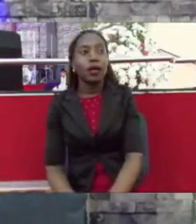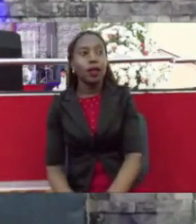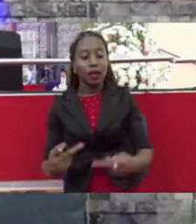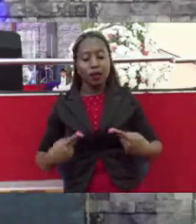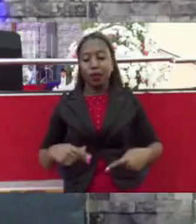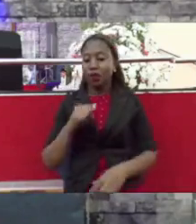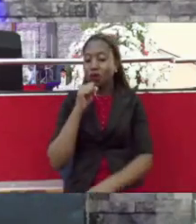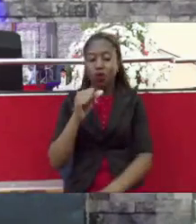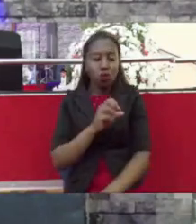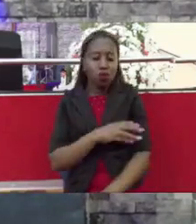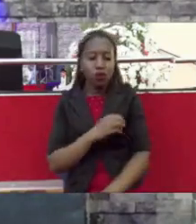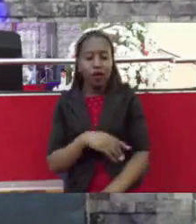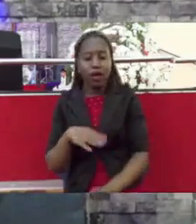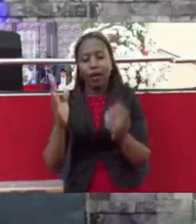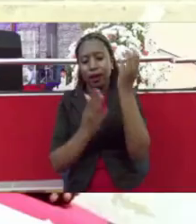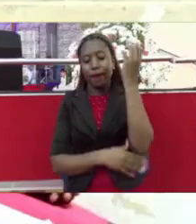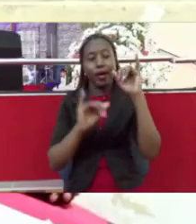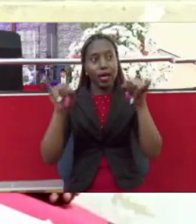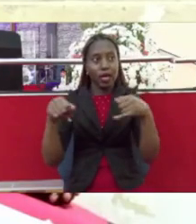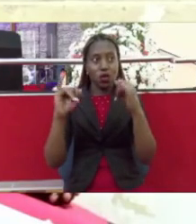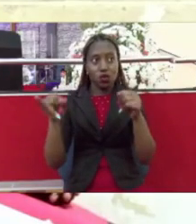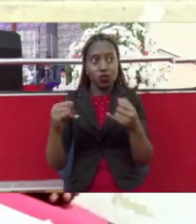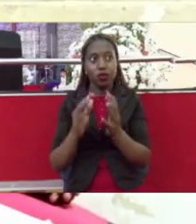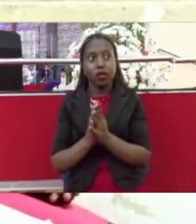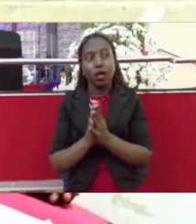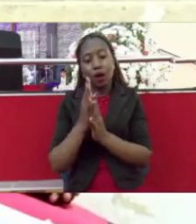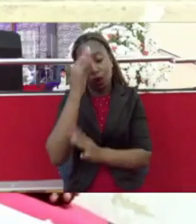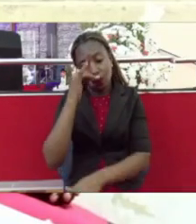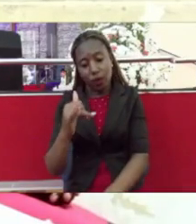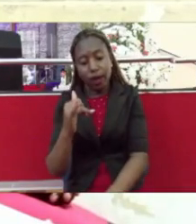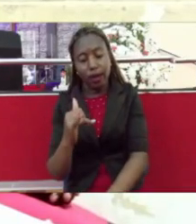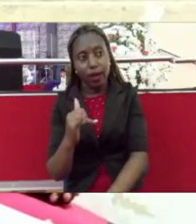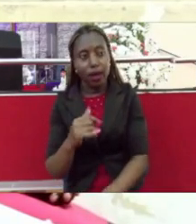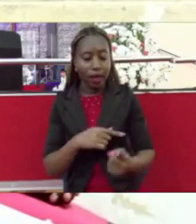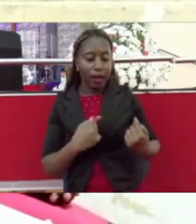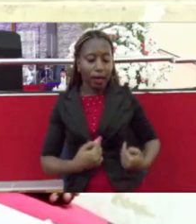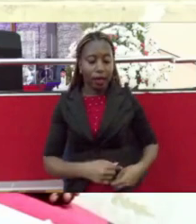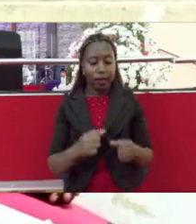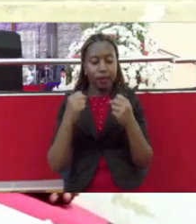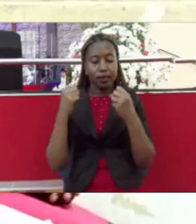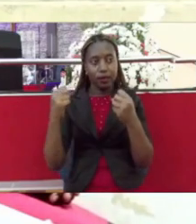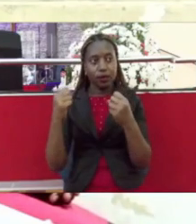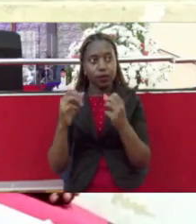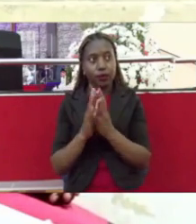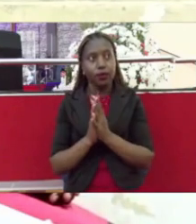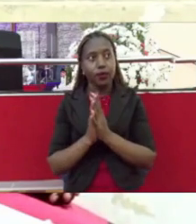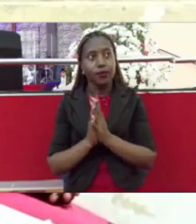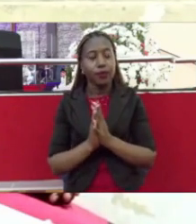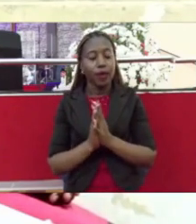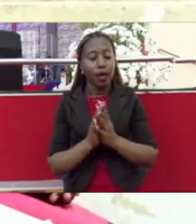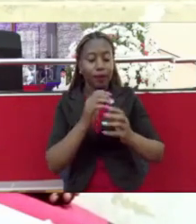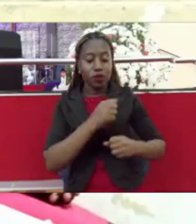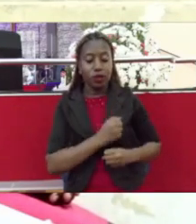hawaogopi habari sio njema, because their heart is steadfast, kwa sababu moyo wao umetulia, trusting in the